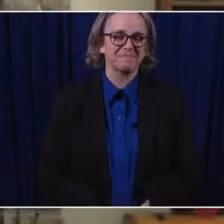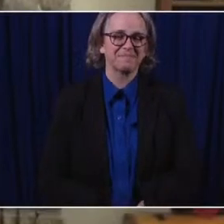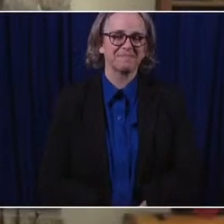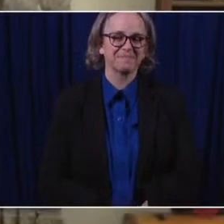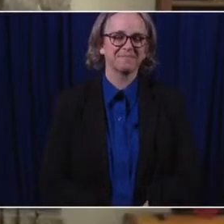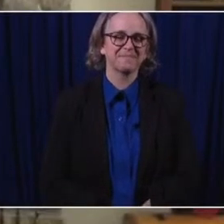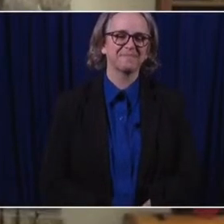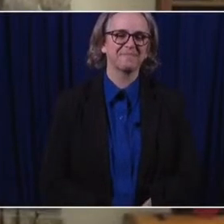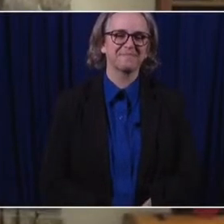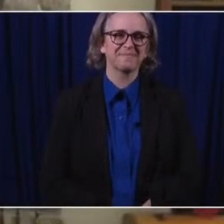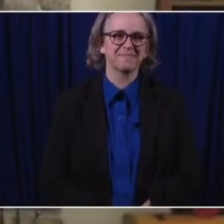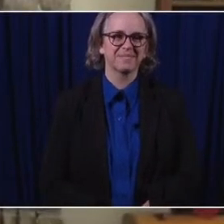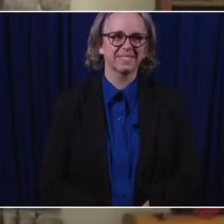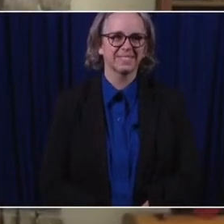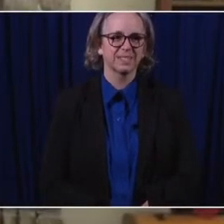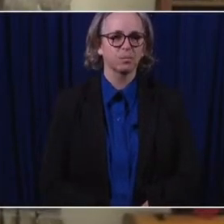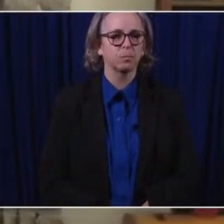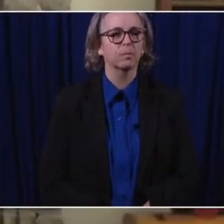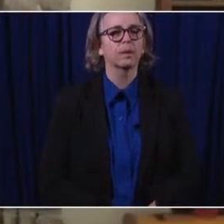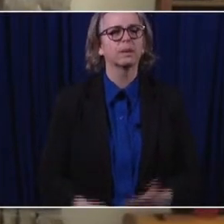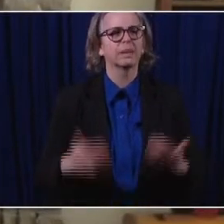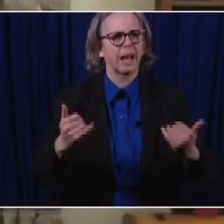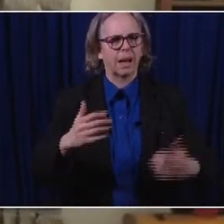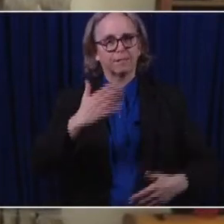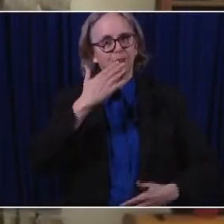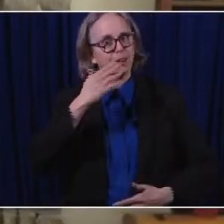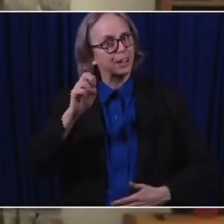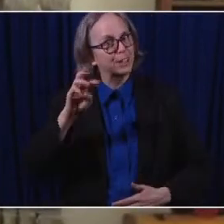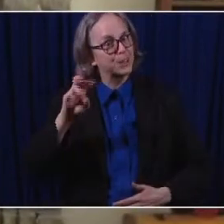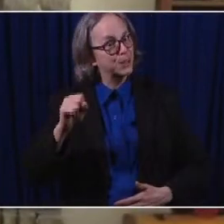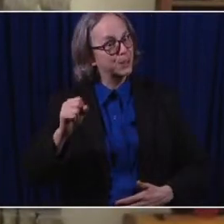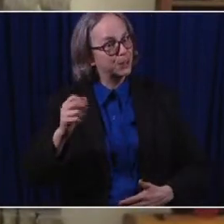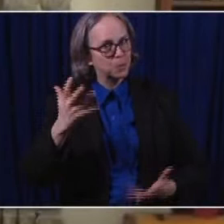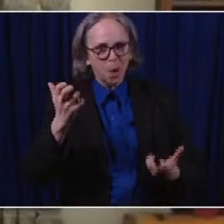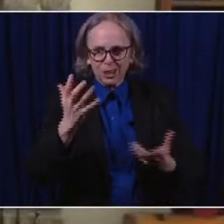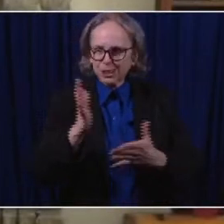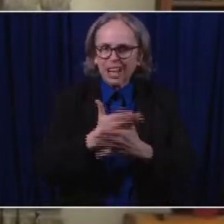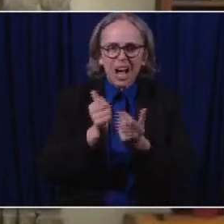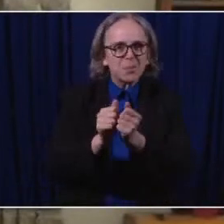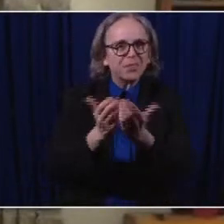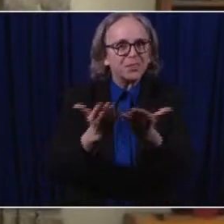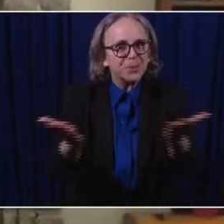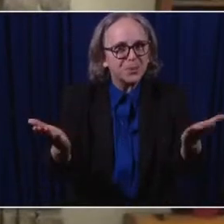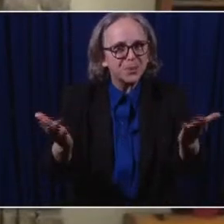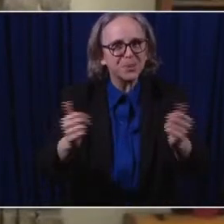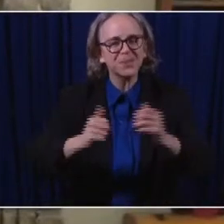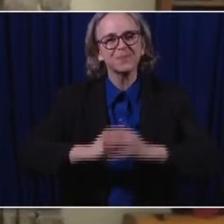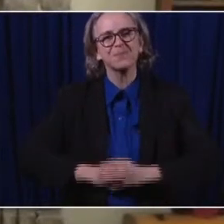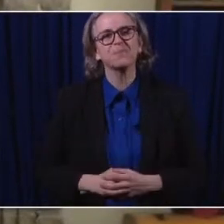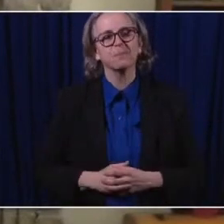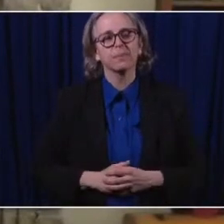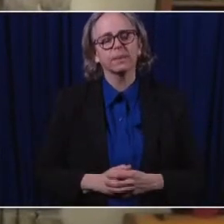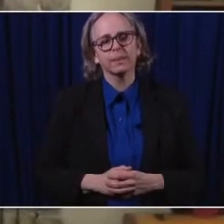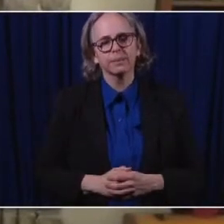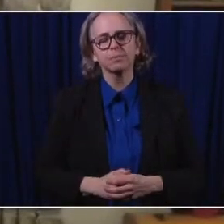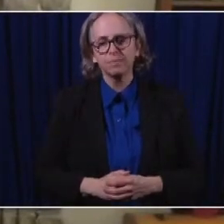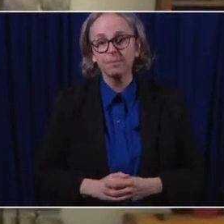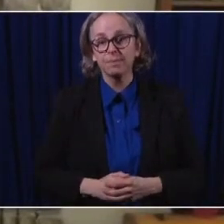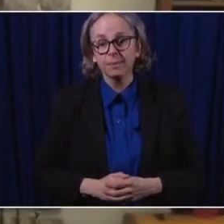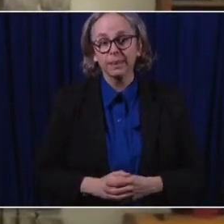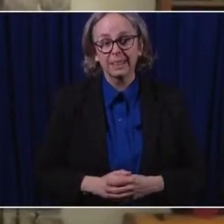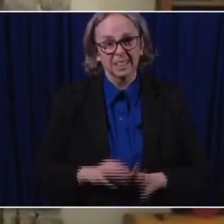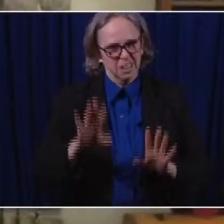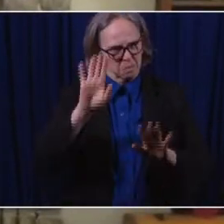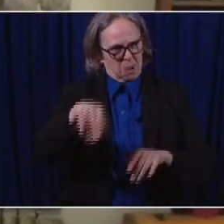Well, we have some good news I want to share with everyone. And, we've talked a lot about the fact that we really do not have